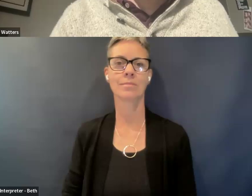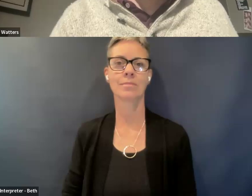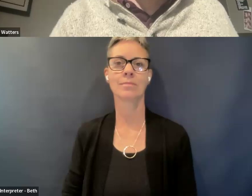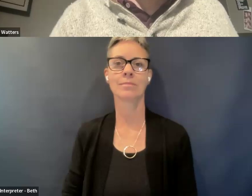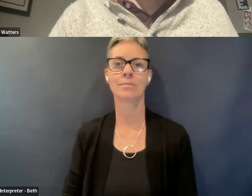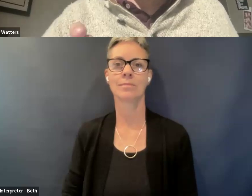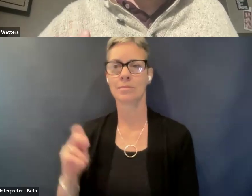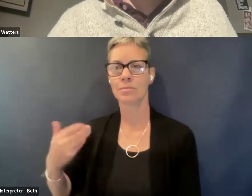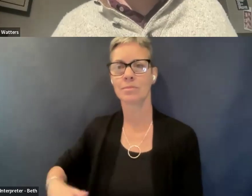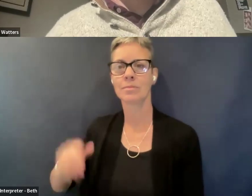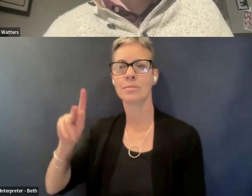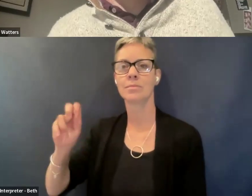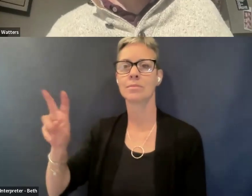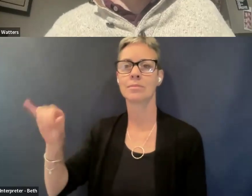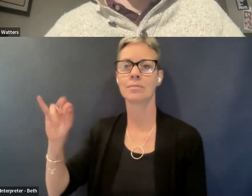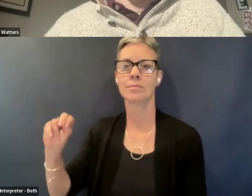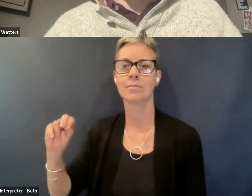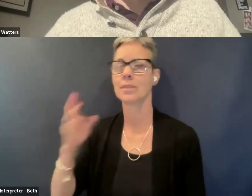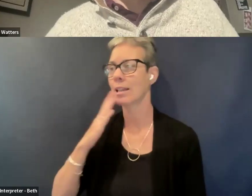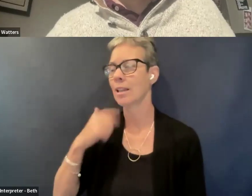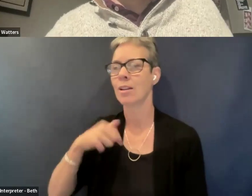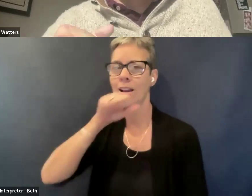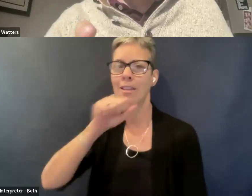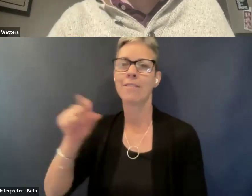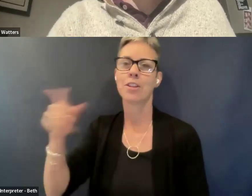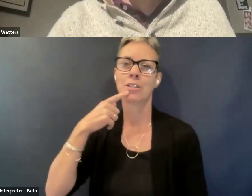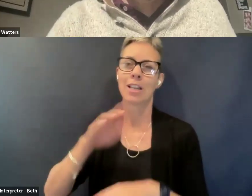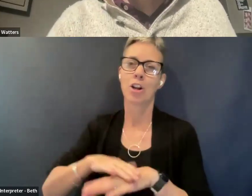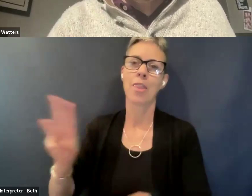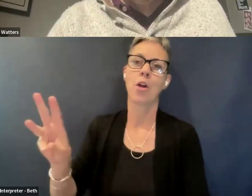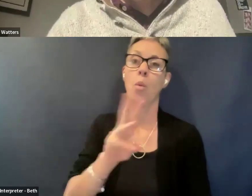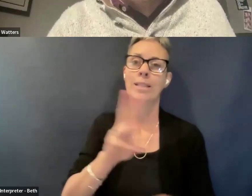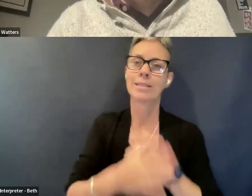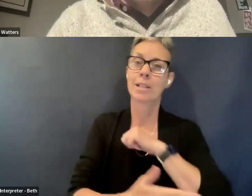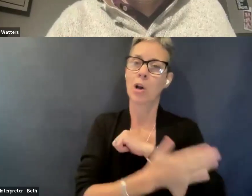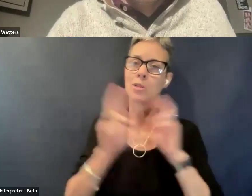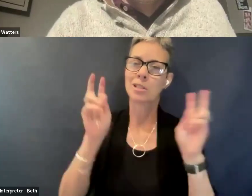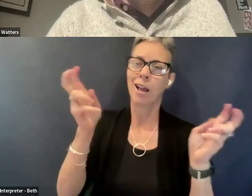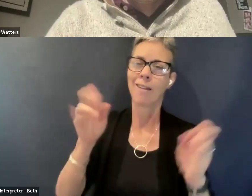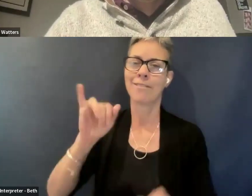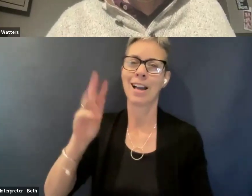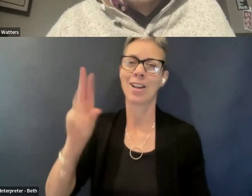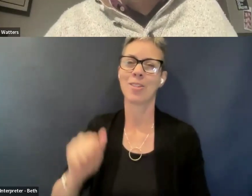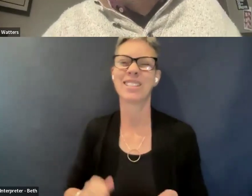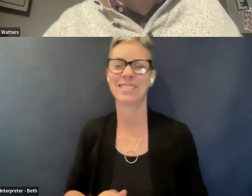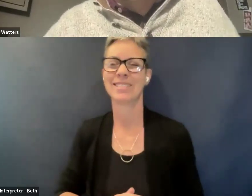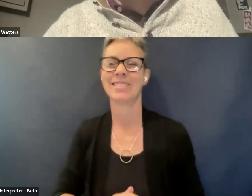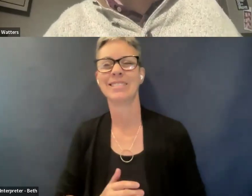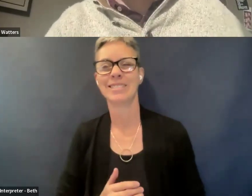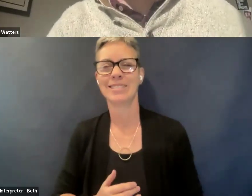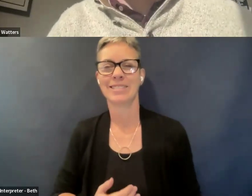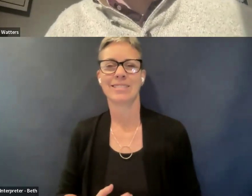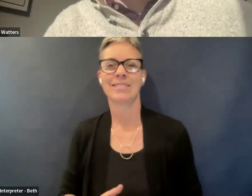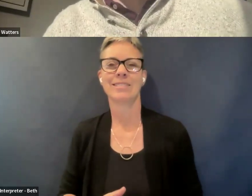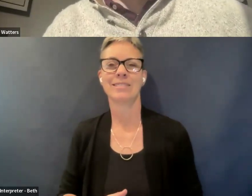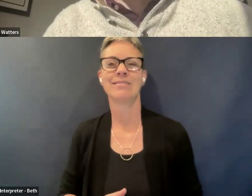All right, thank you. I love that you said you're on the West Coast. I often refer to Sioux City and the West Coast. I work with somebody up there, so